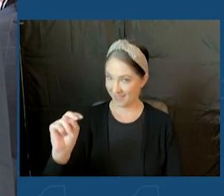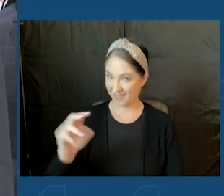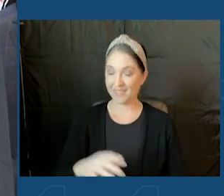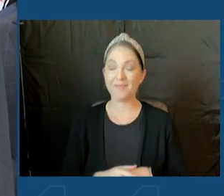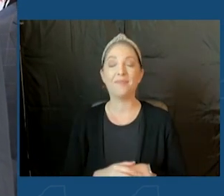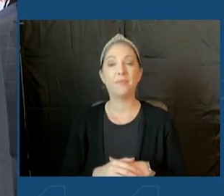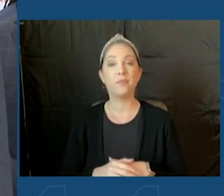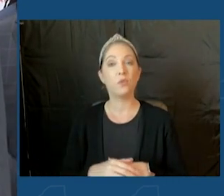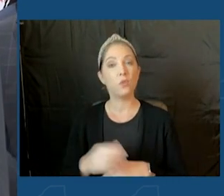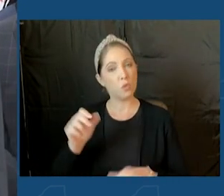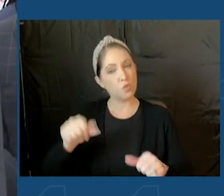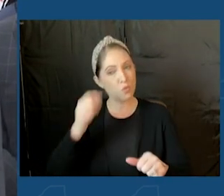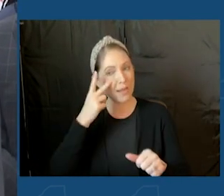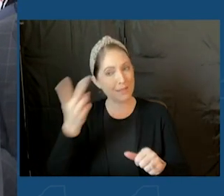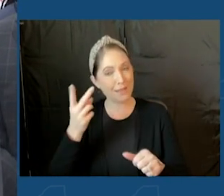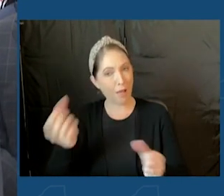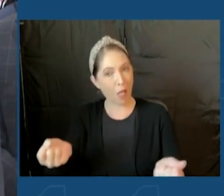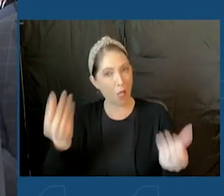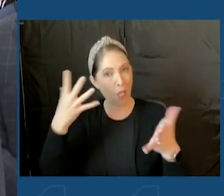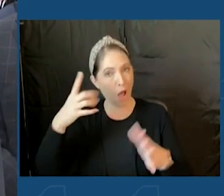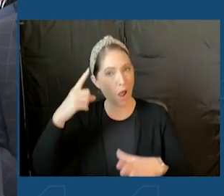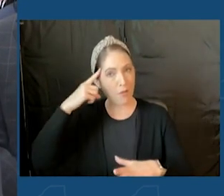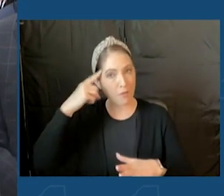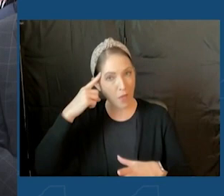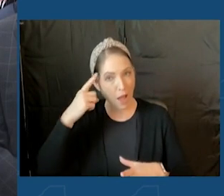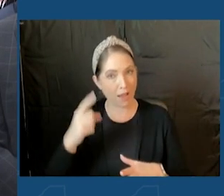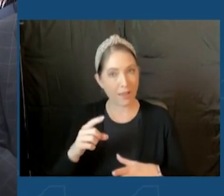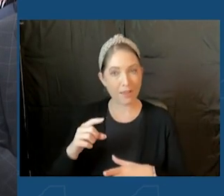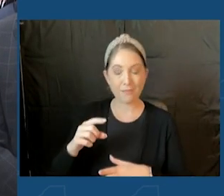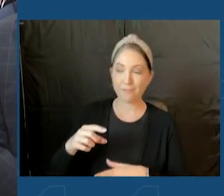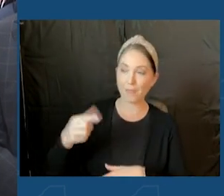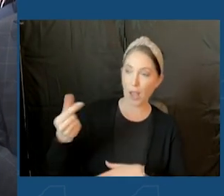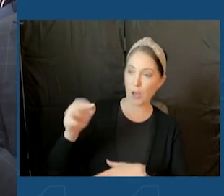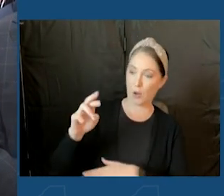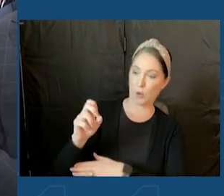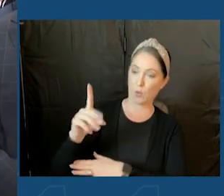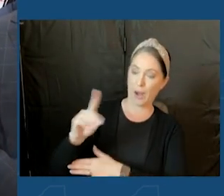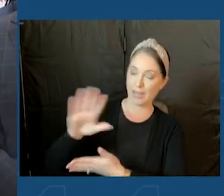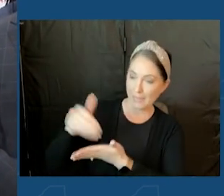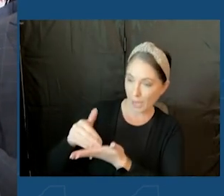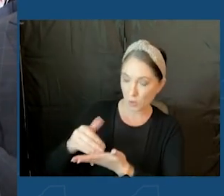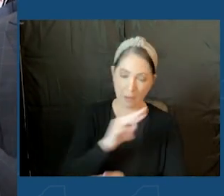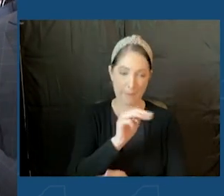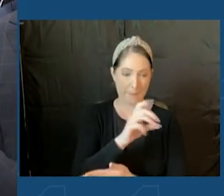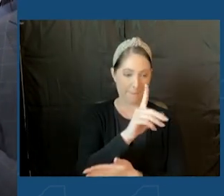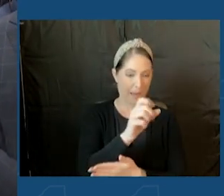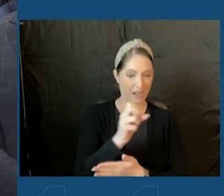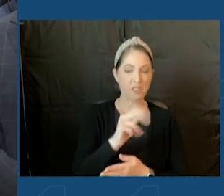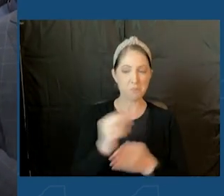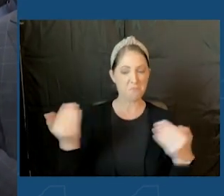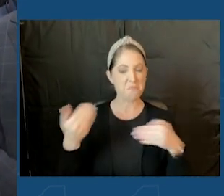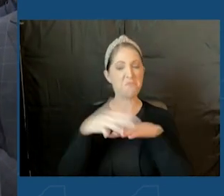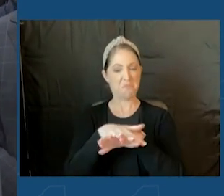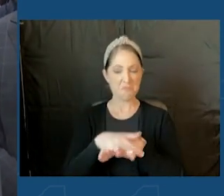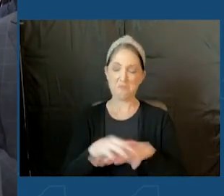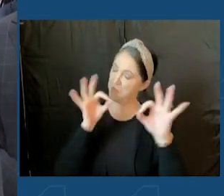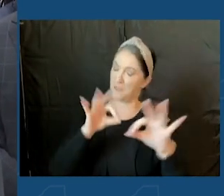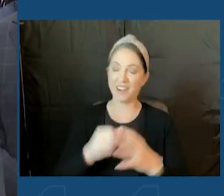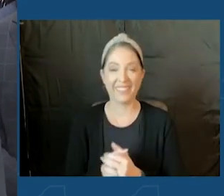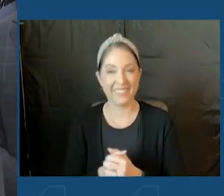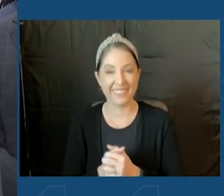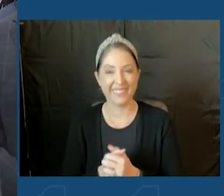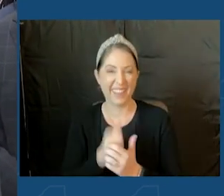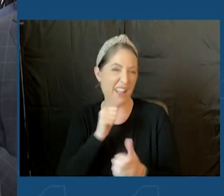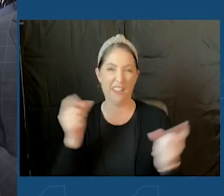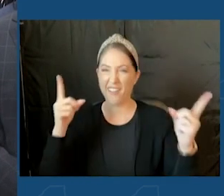went into the naming process. Grand Central, Madison, okay, put the two together. Don't have to overcomplicate these things sometimes, but it is impactful